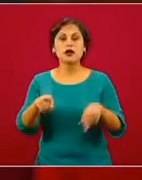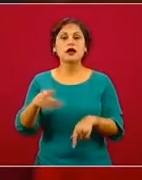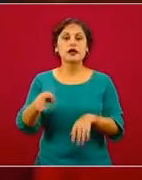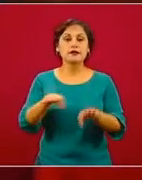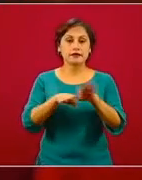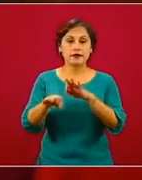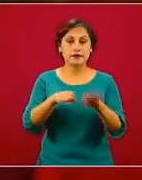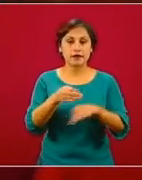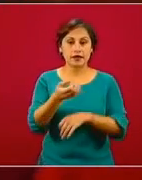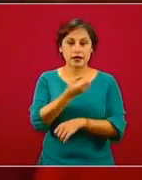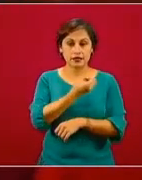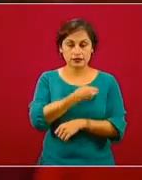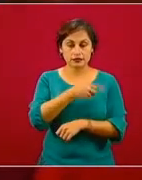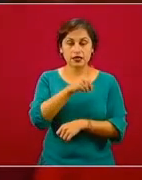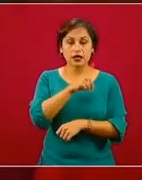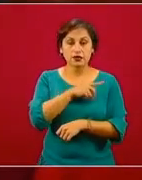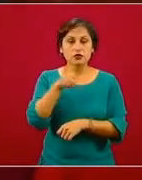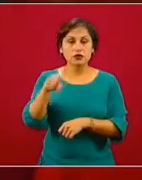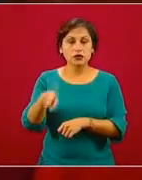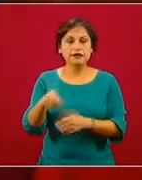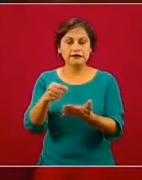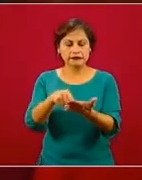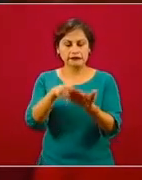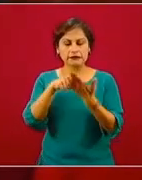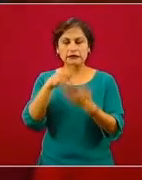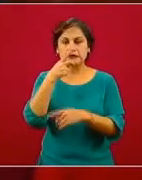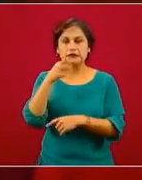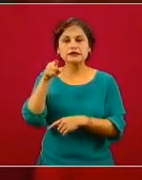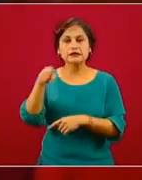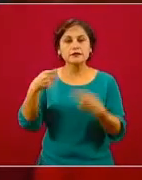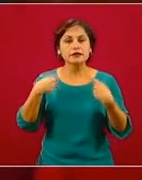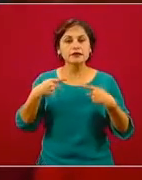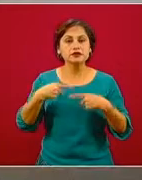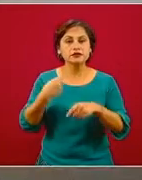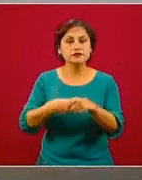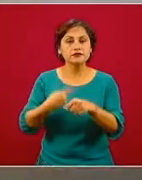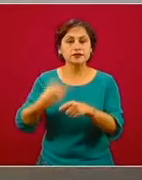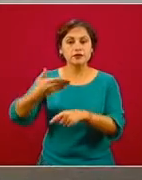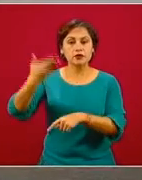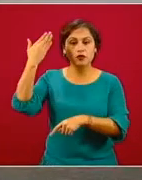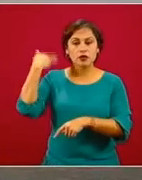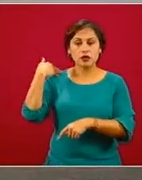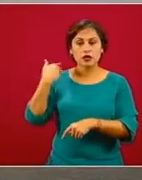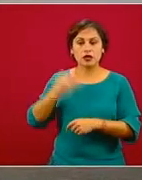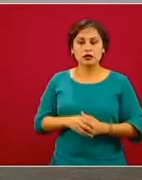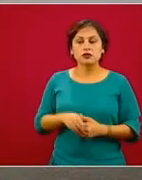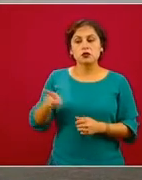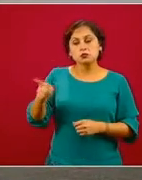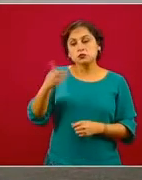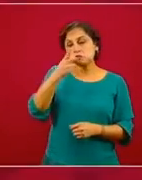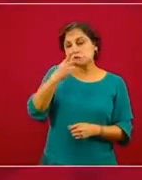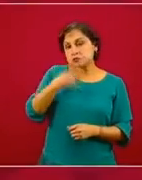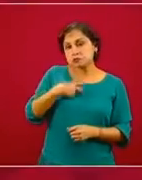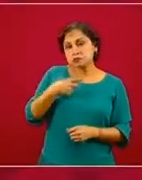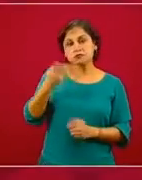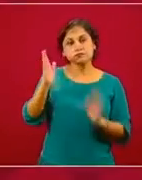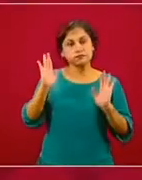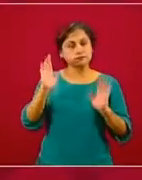specifies the hospitals. Yes, of course, we can provide that too. And related, those people who have